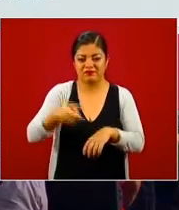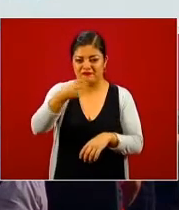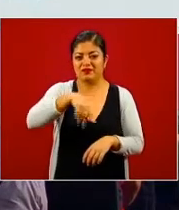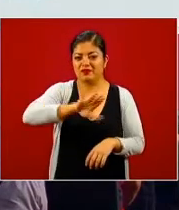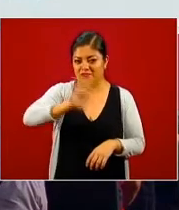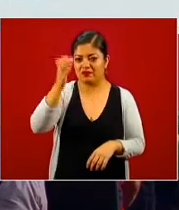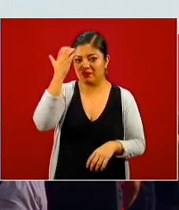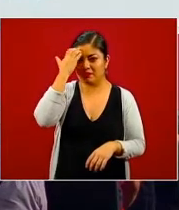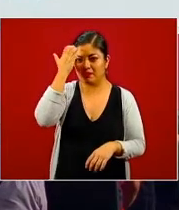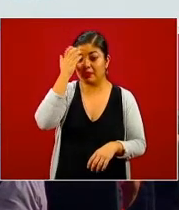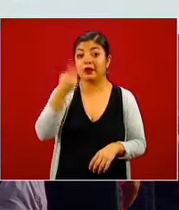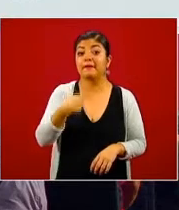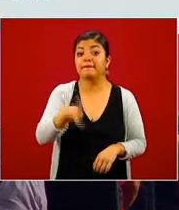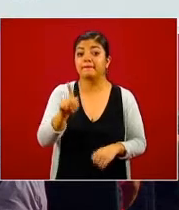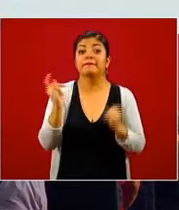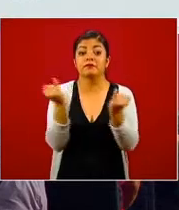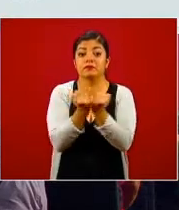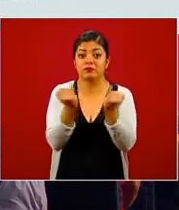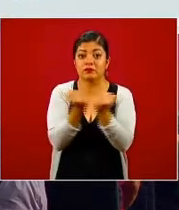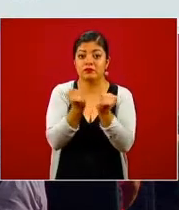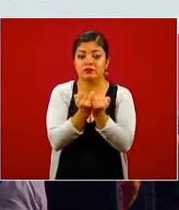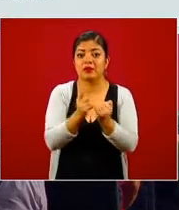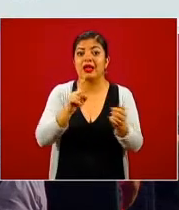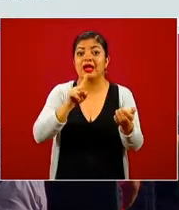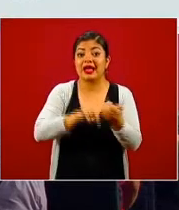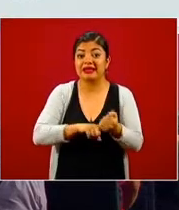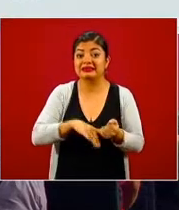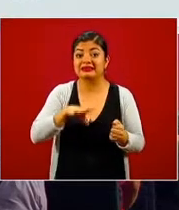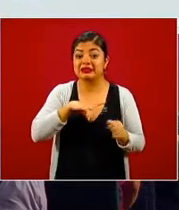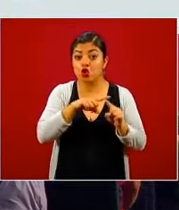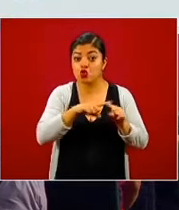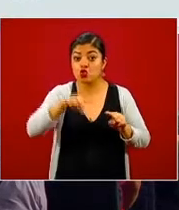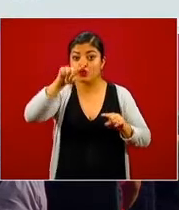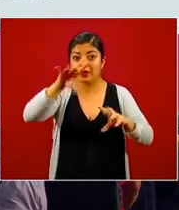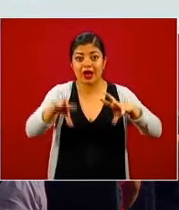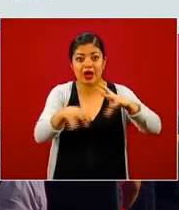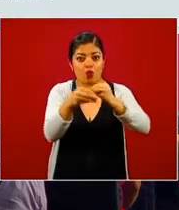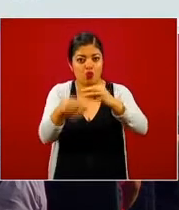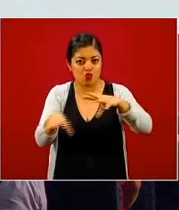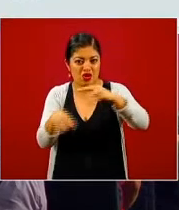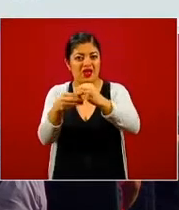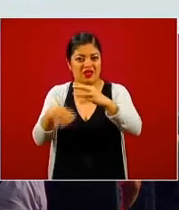new cases, which you're also familiar with, we also have